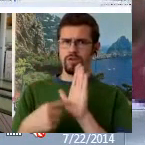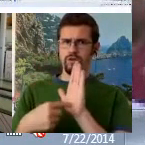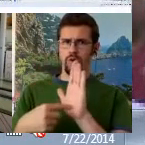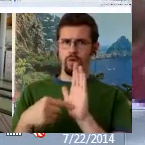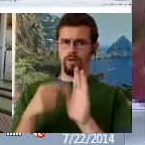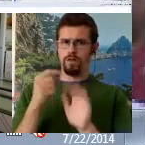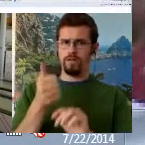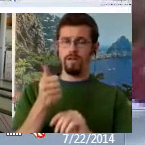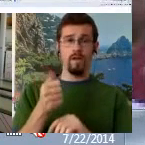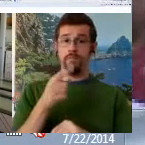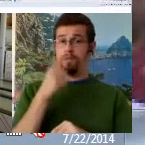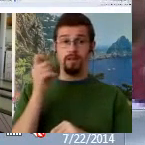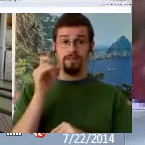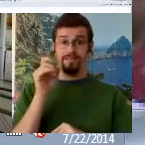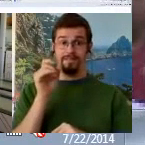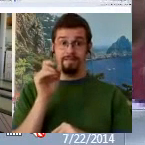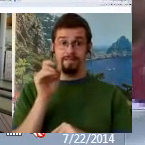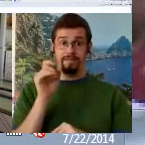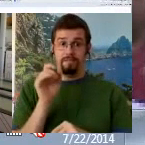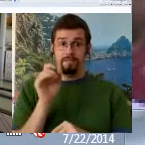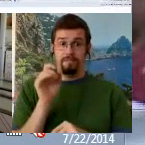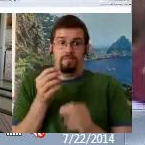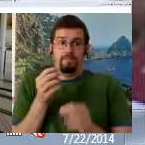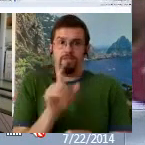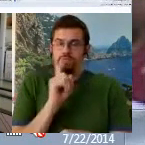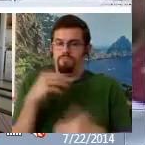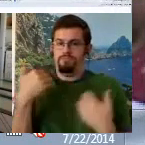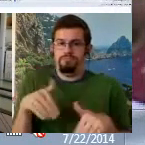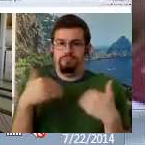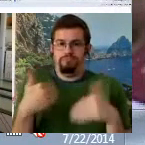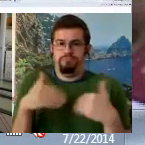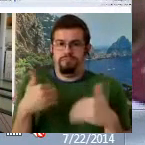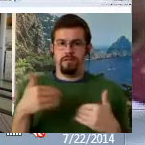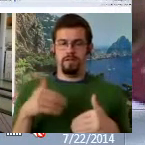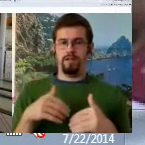alone is so astonishing. The